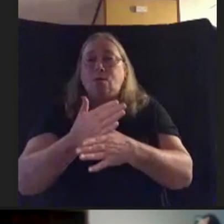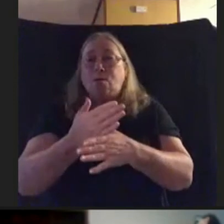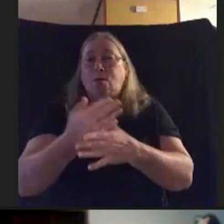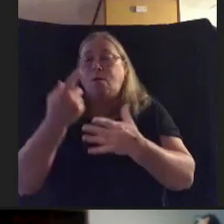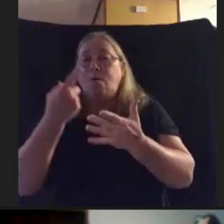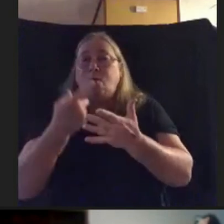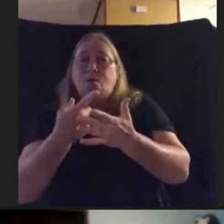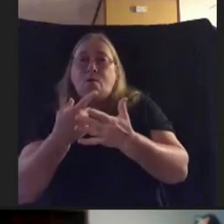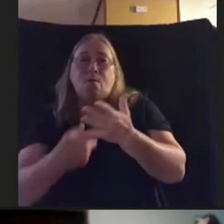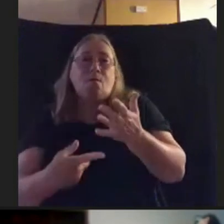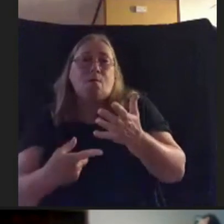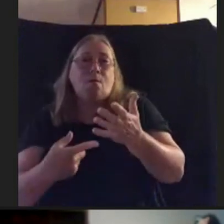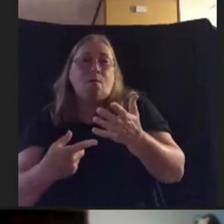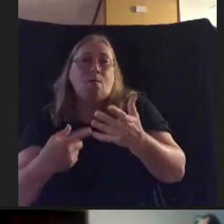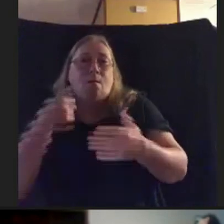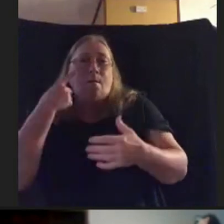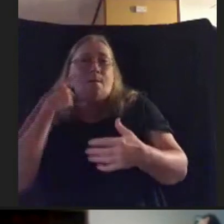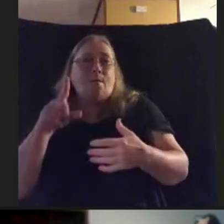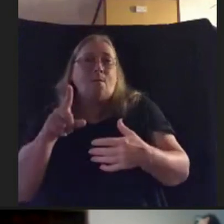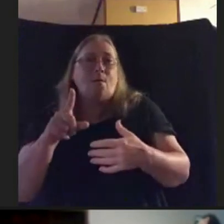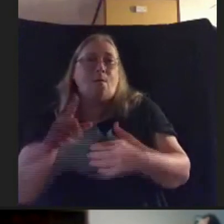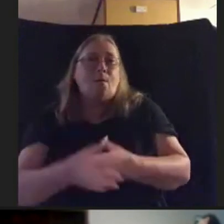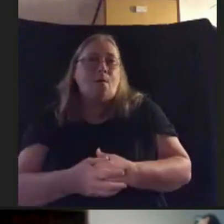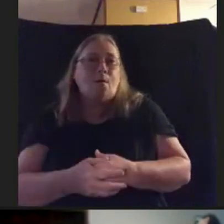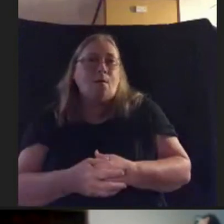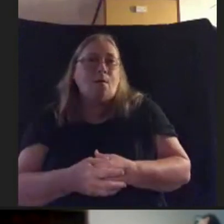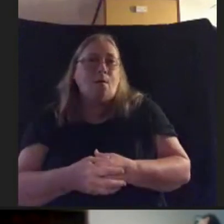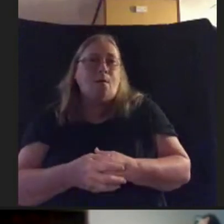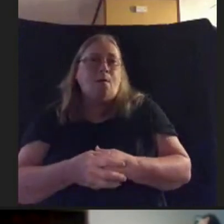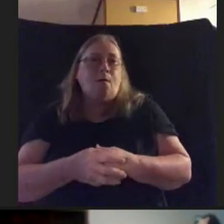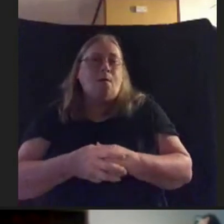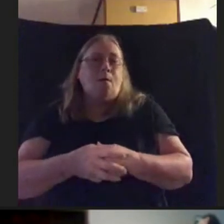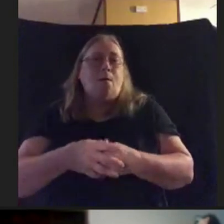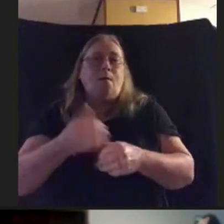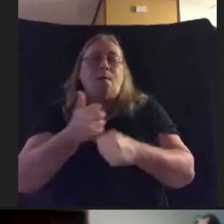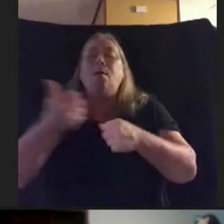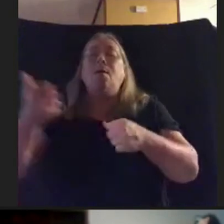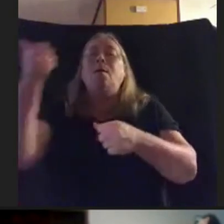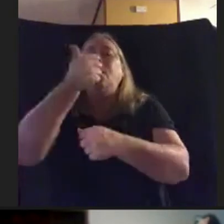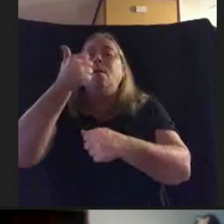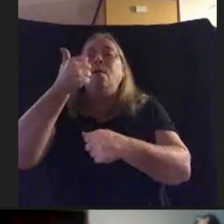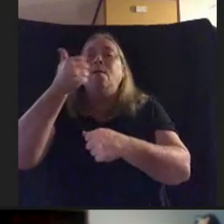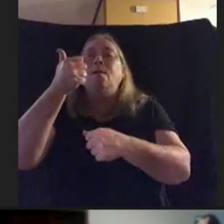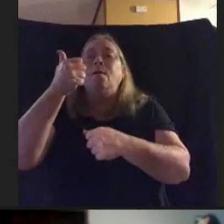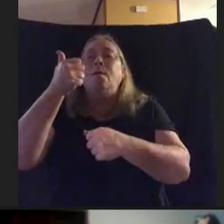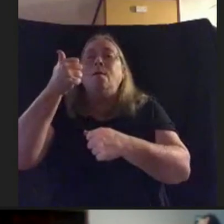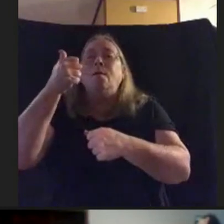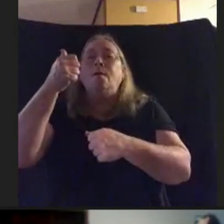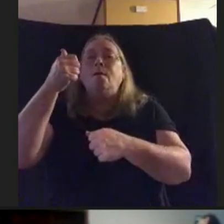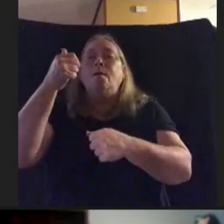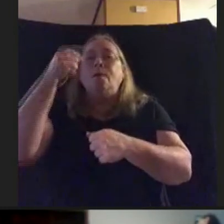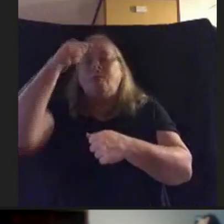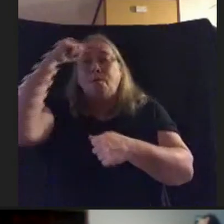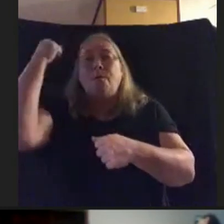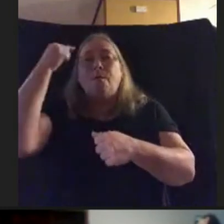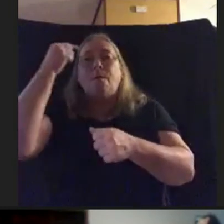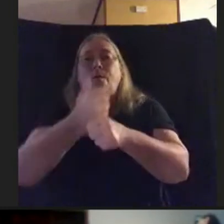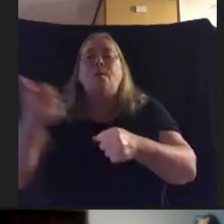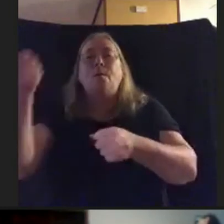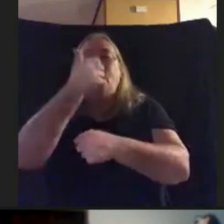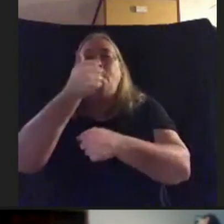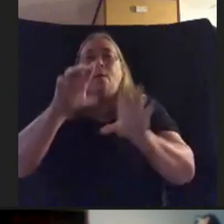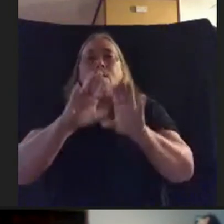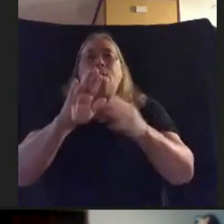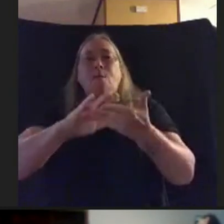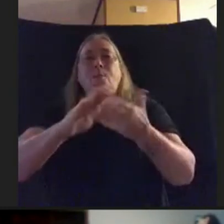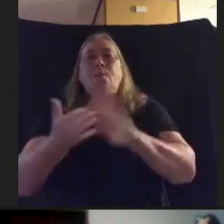with our African-American clergy across the state? Thomas, do you want to? This is a planning meeting just with folks. So Okay.